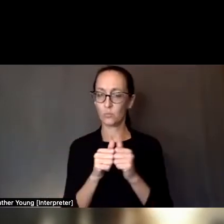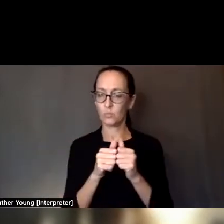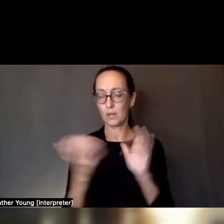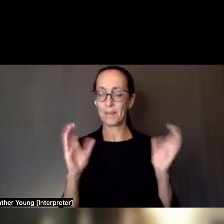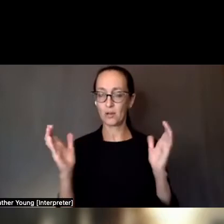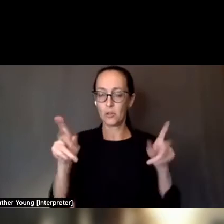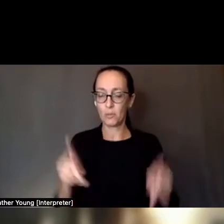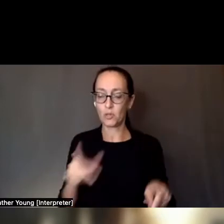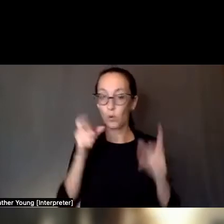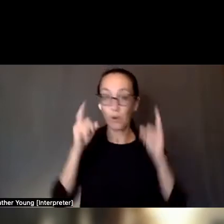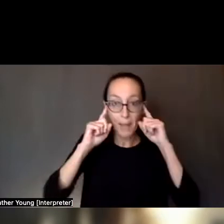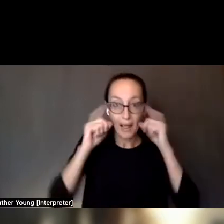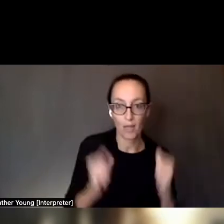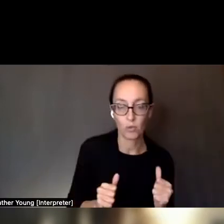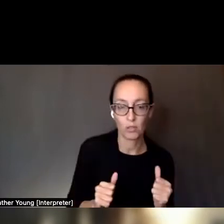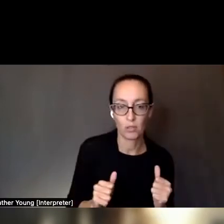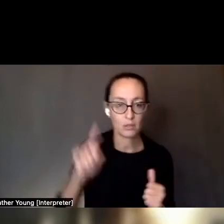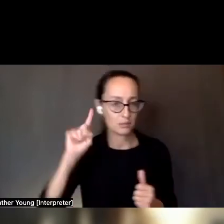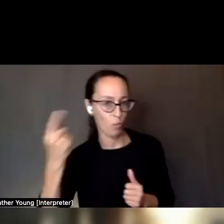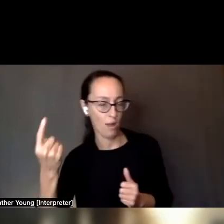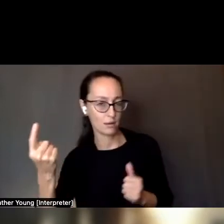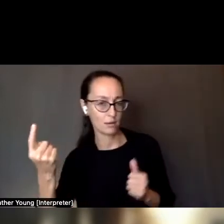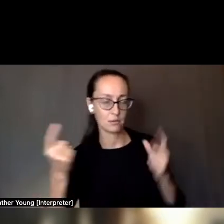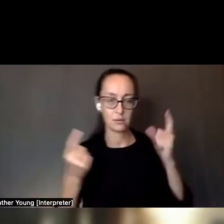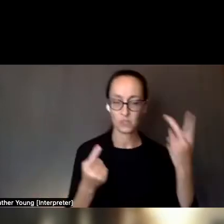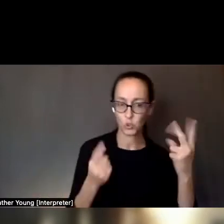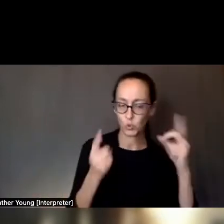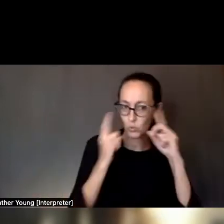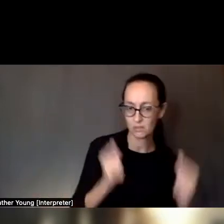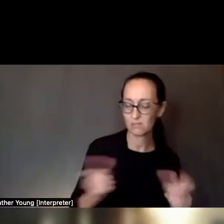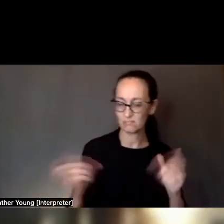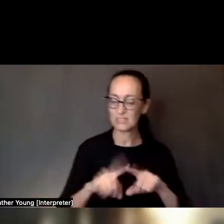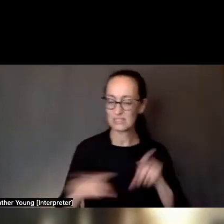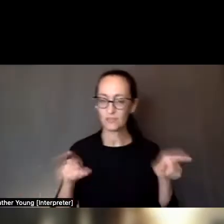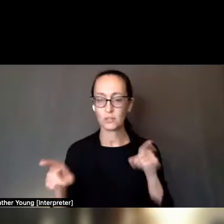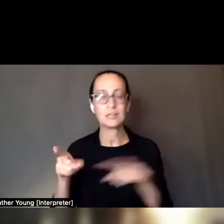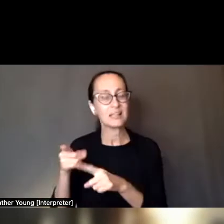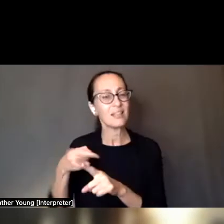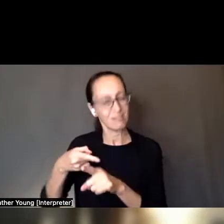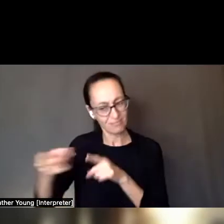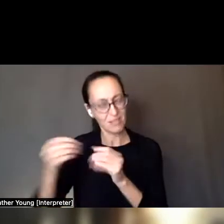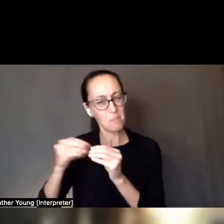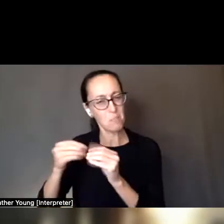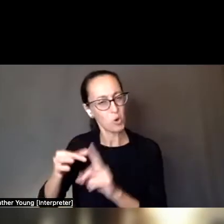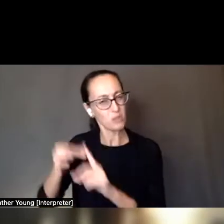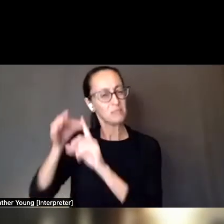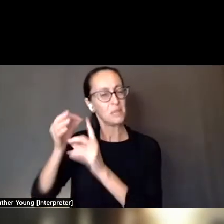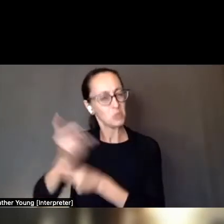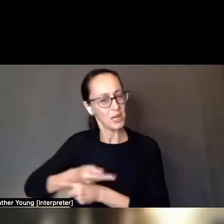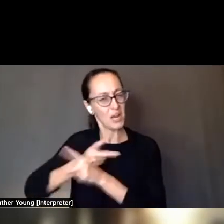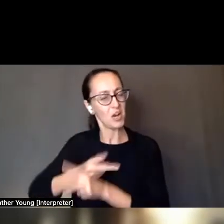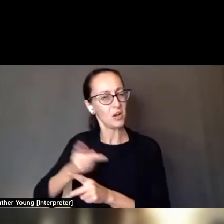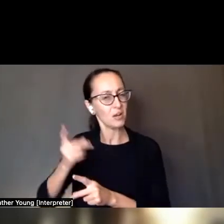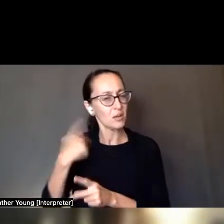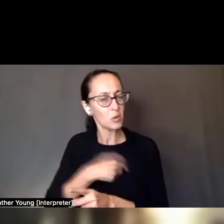do require special consideration and care. And the reason we're seeing more cochlear implants for